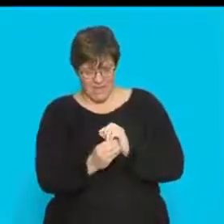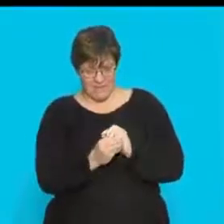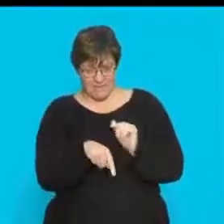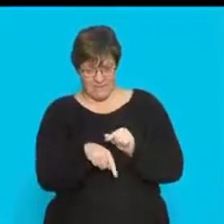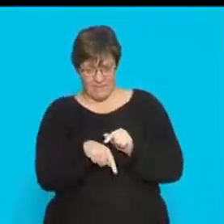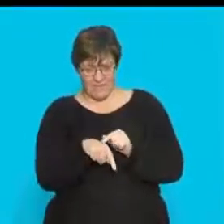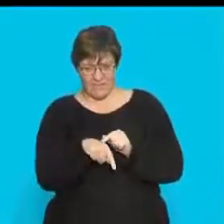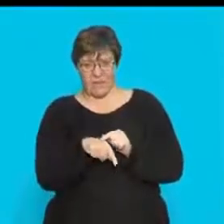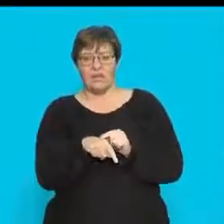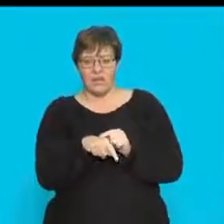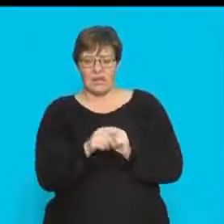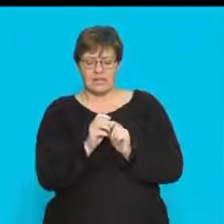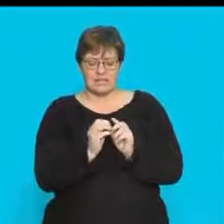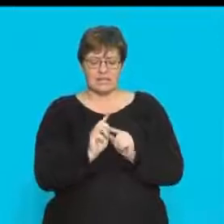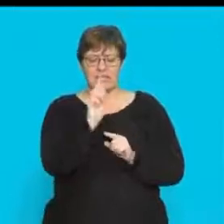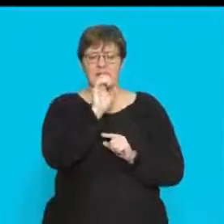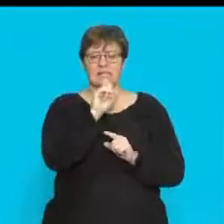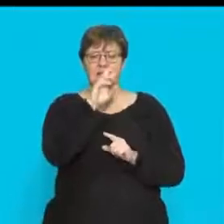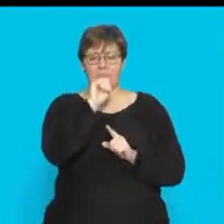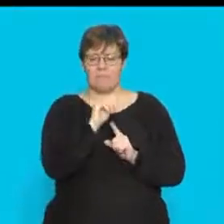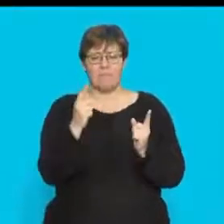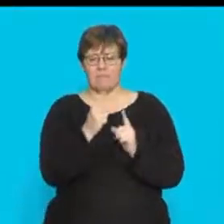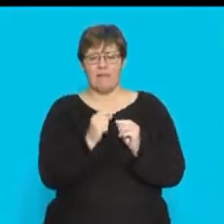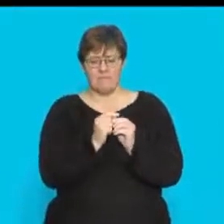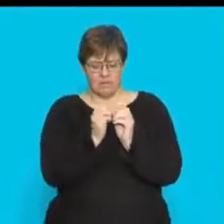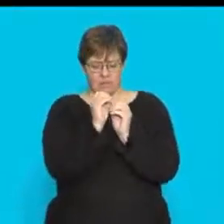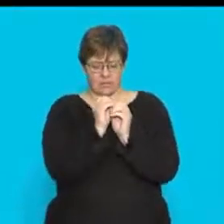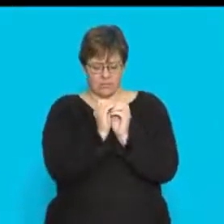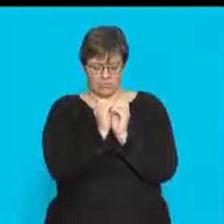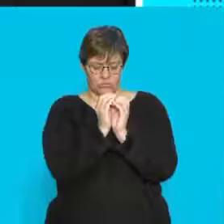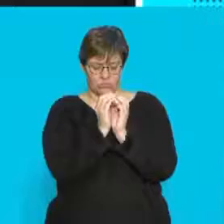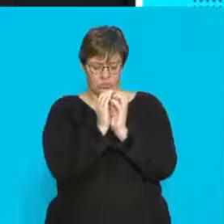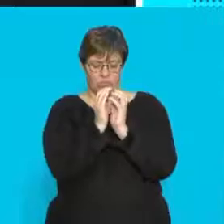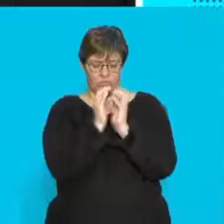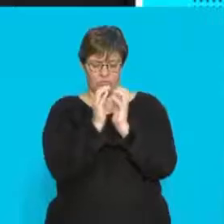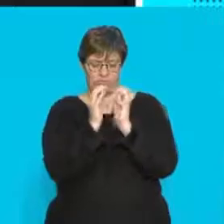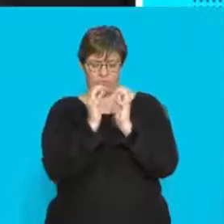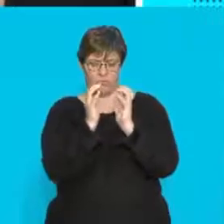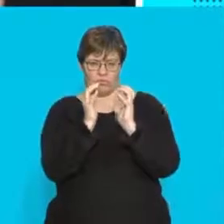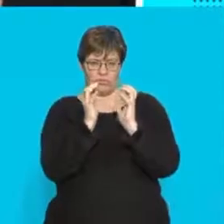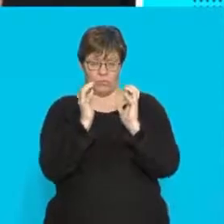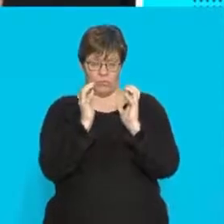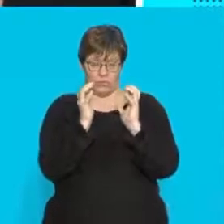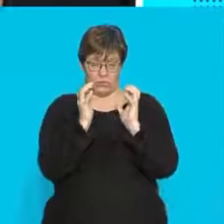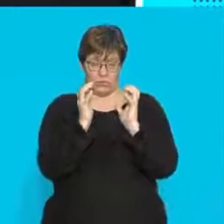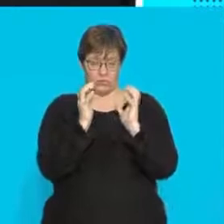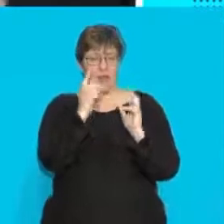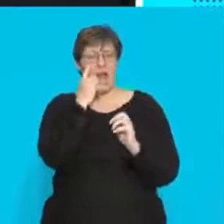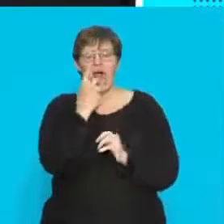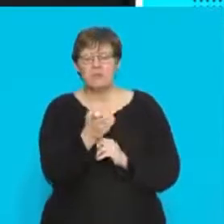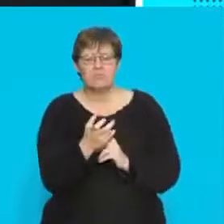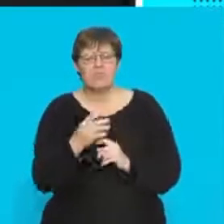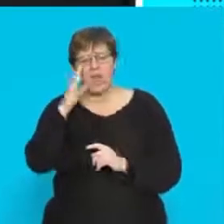a root. What is my stem doing? There's a bud, growing, growing, growing. Right, and